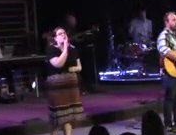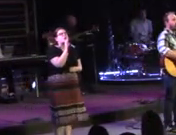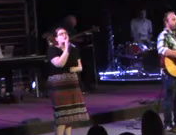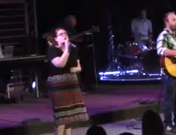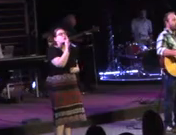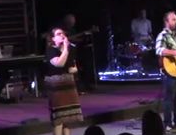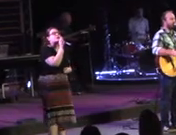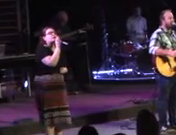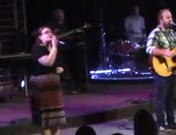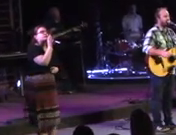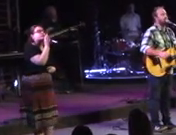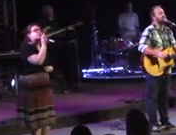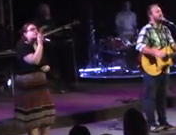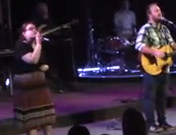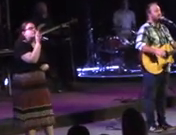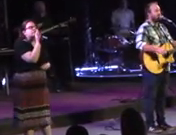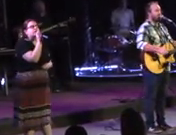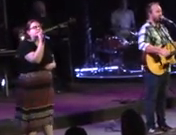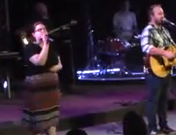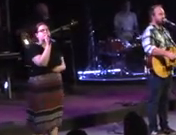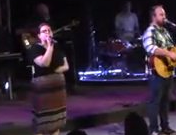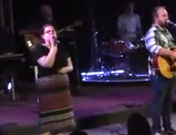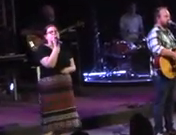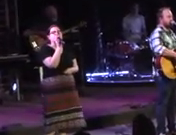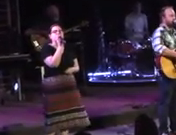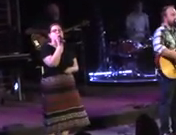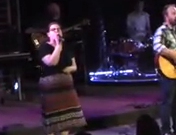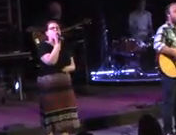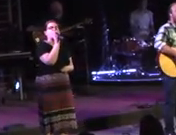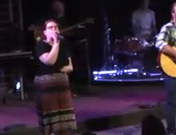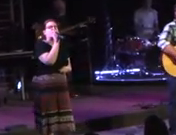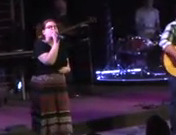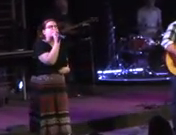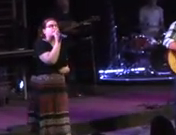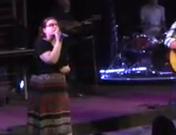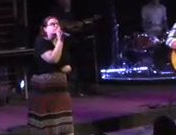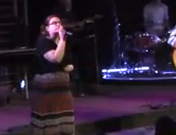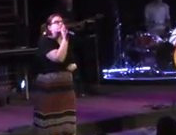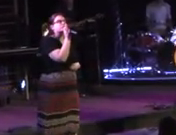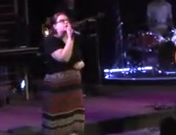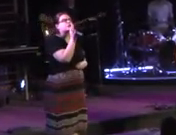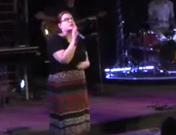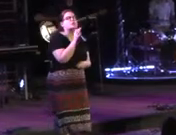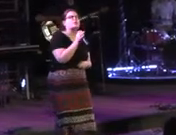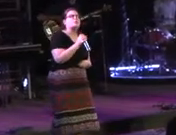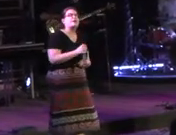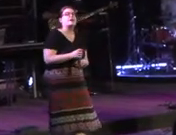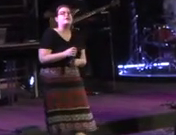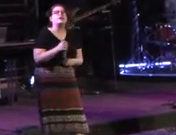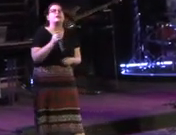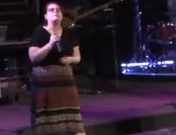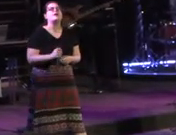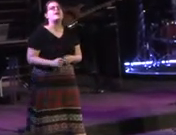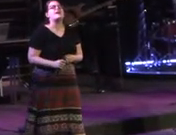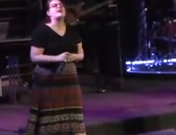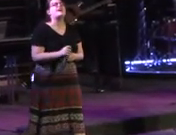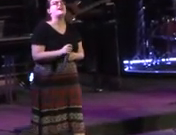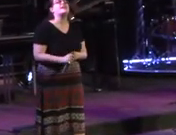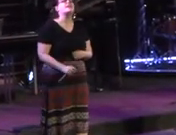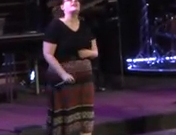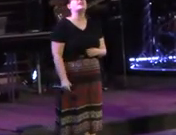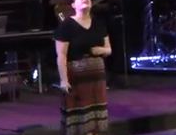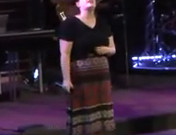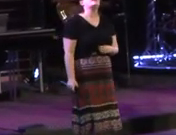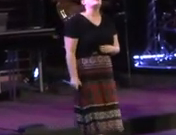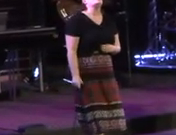the morning that sealed the promise, your buried